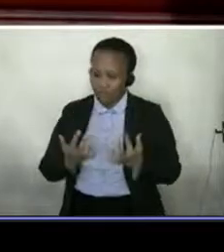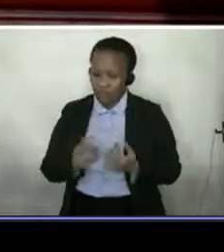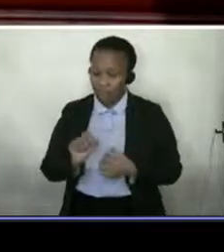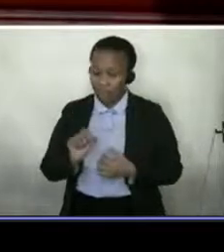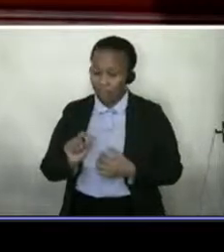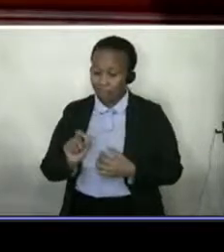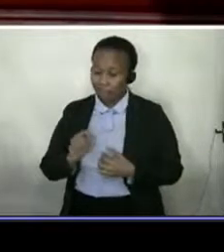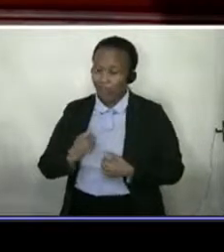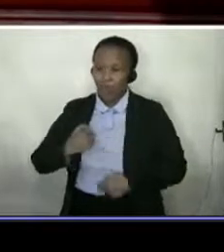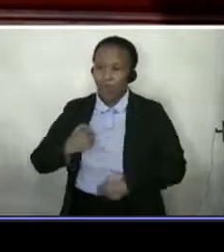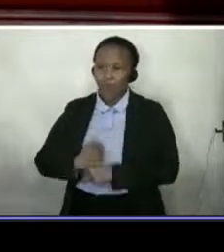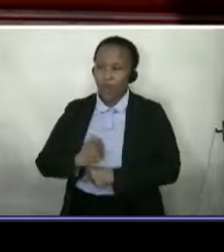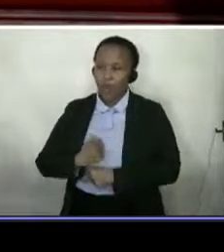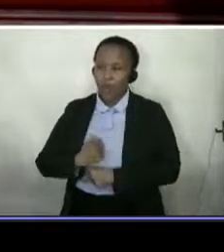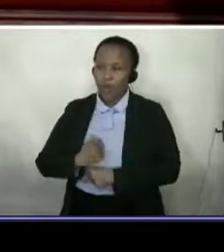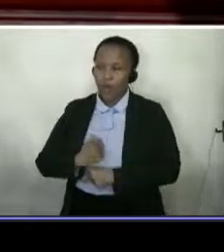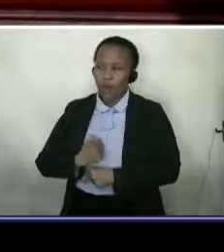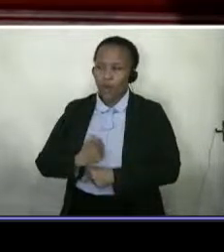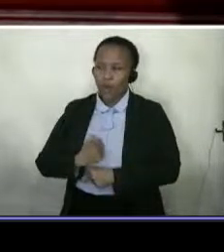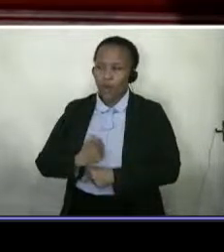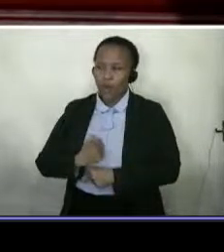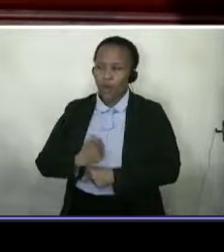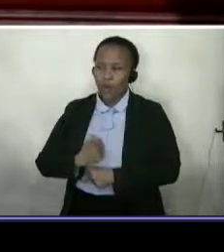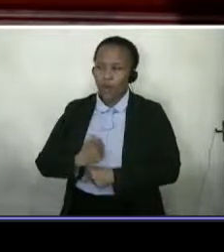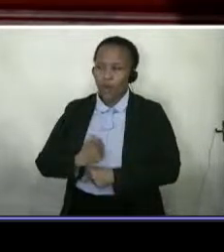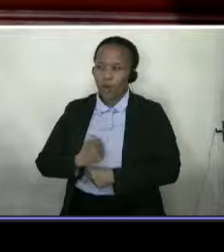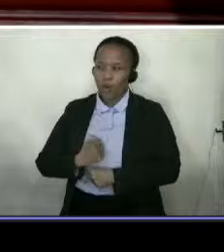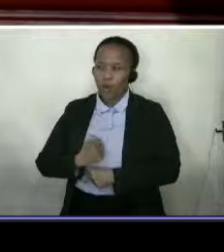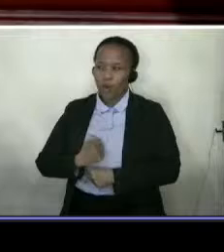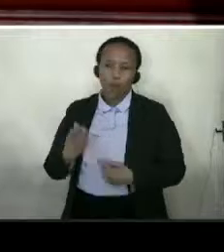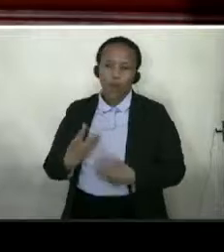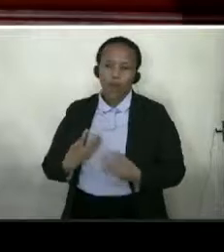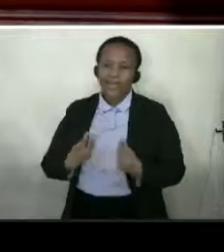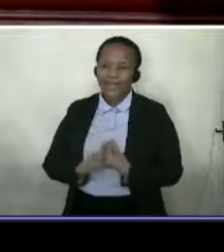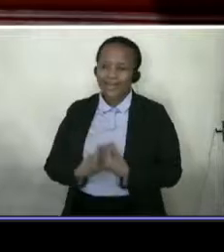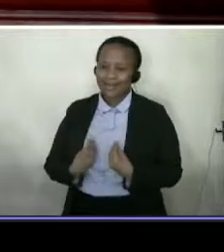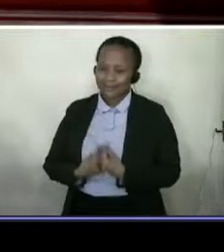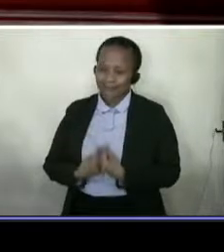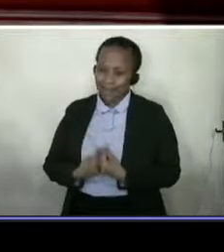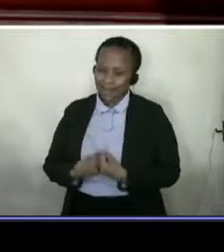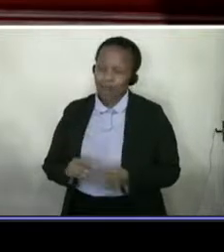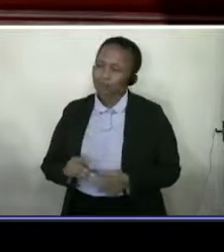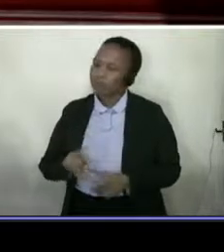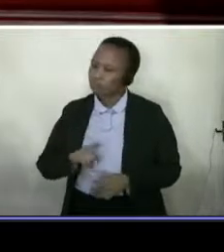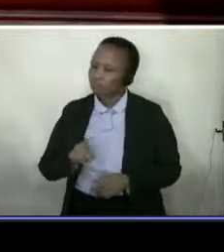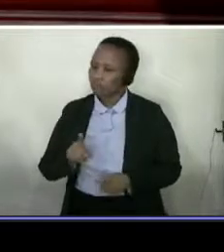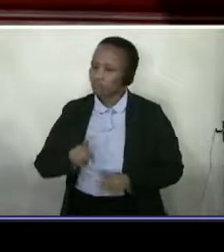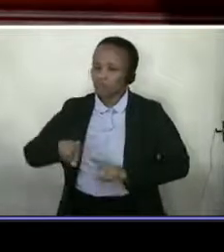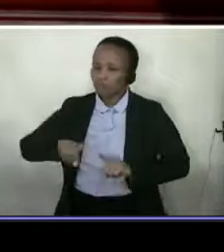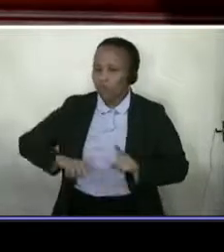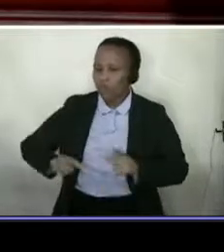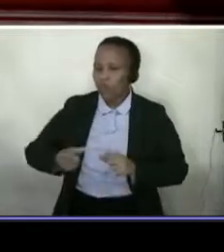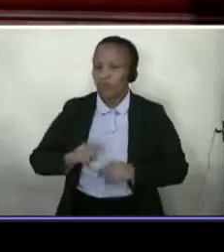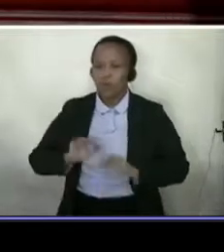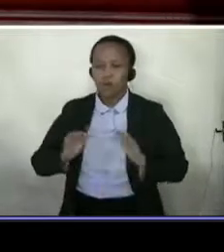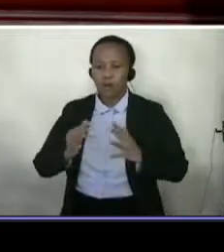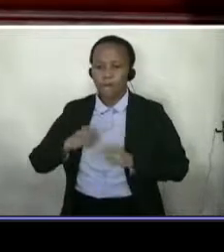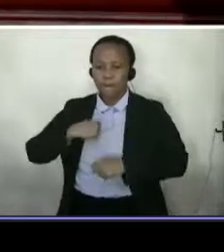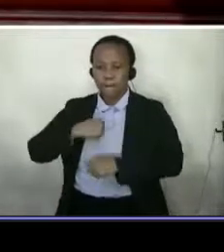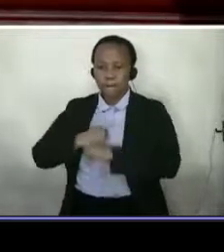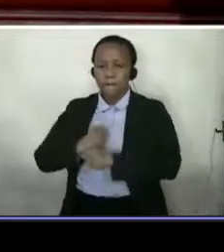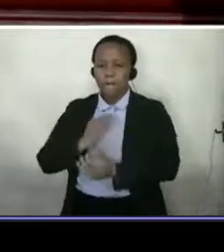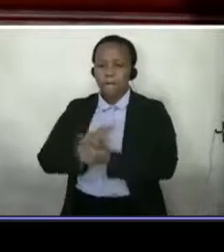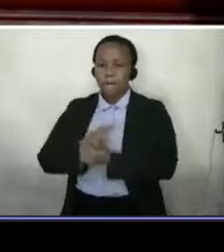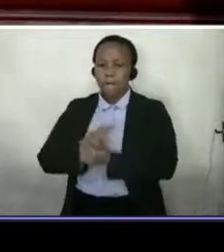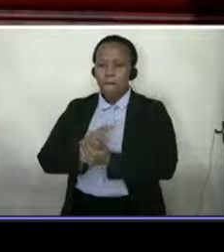do. There is one thing we are not going to fail to do, to make sure that